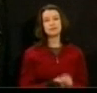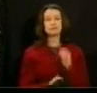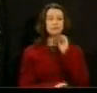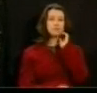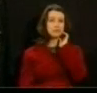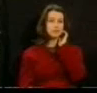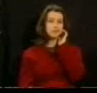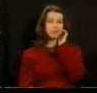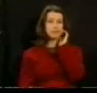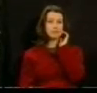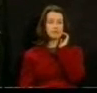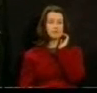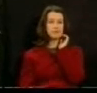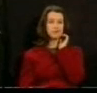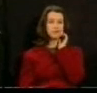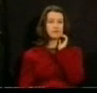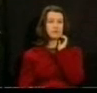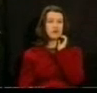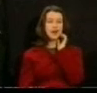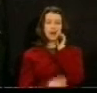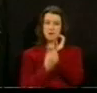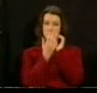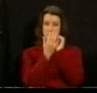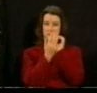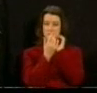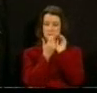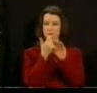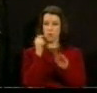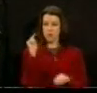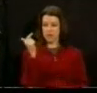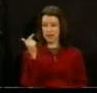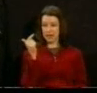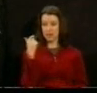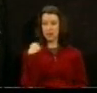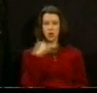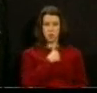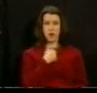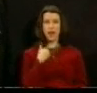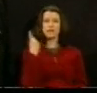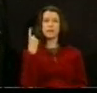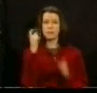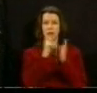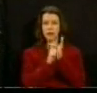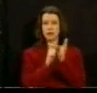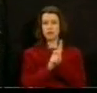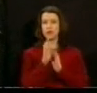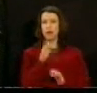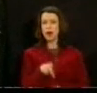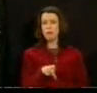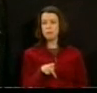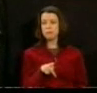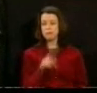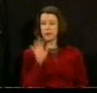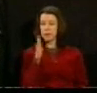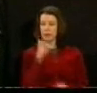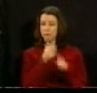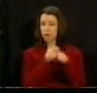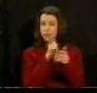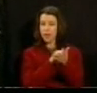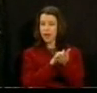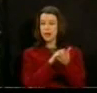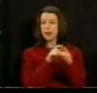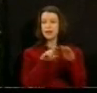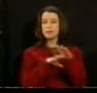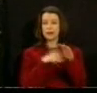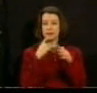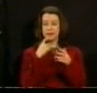Okay. Before you get a second, I think we've got something already drawn up. It kind of goes by that, but it basically says